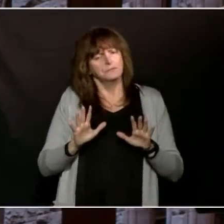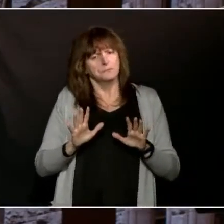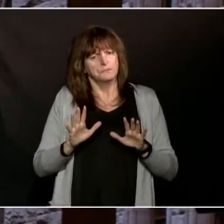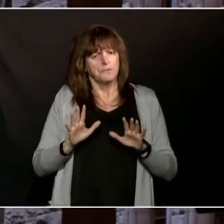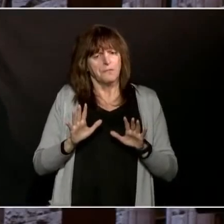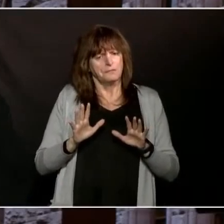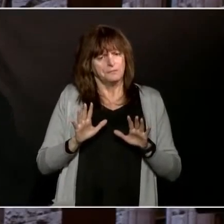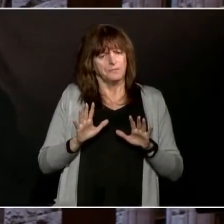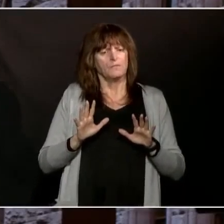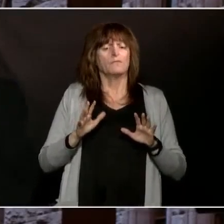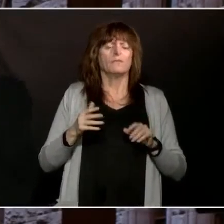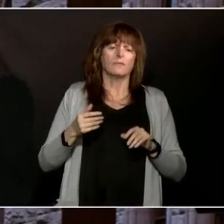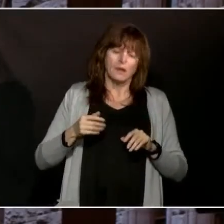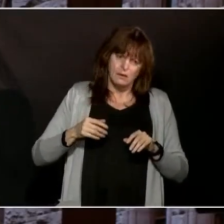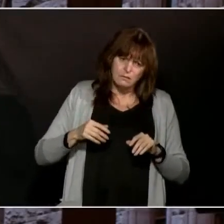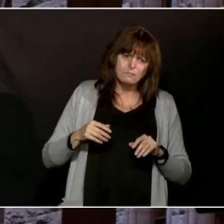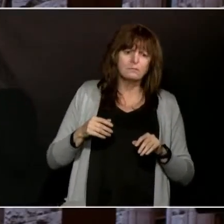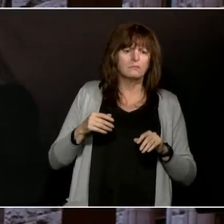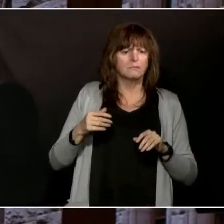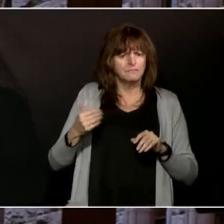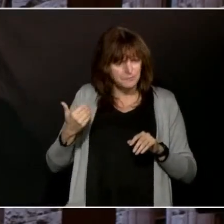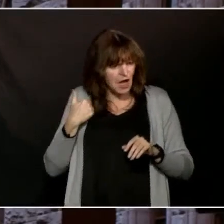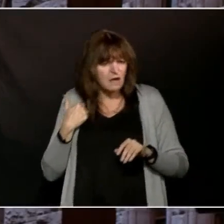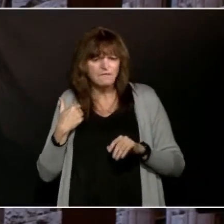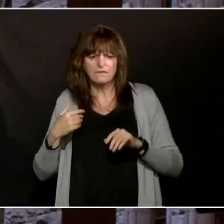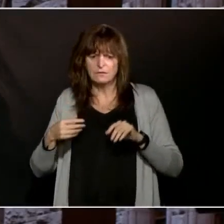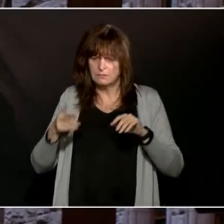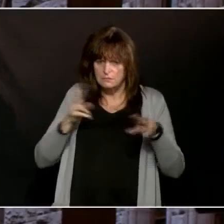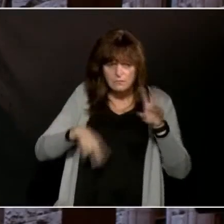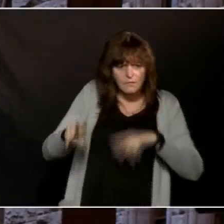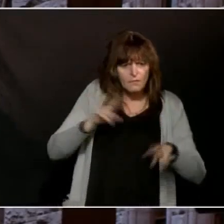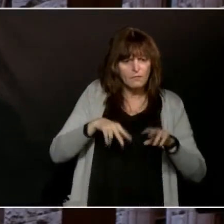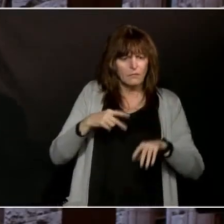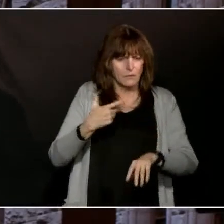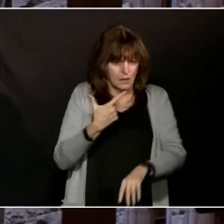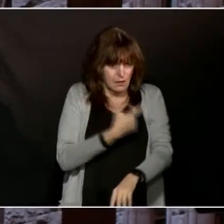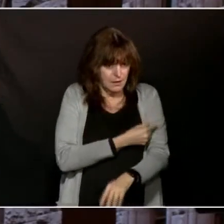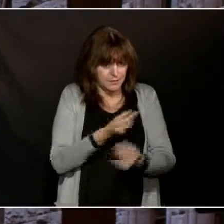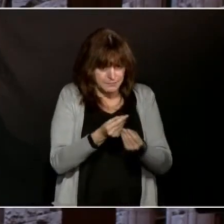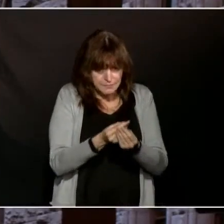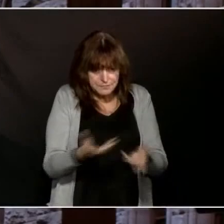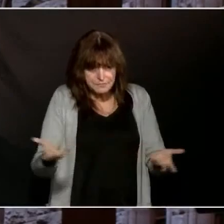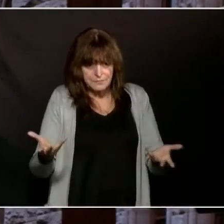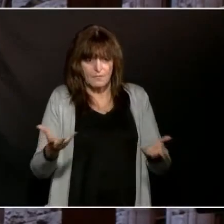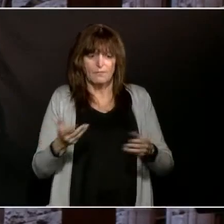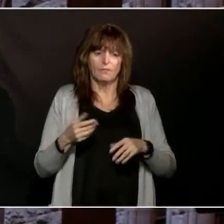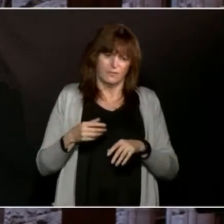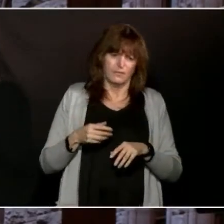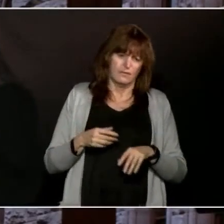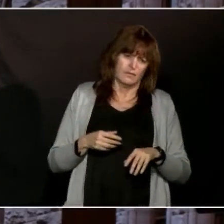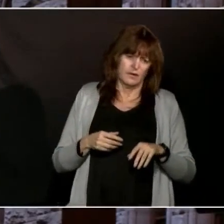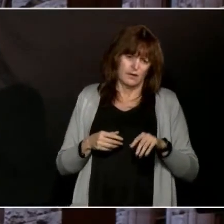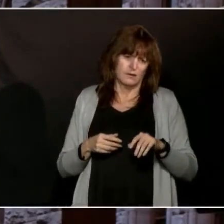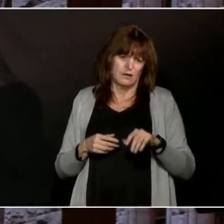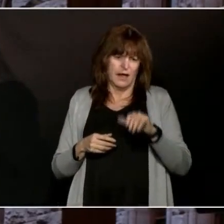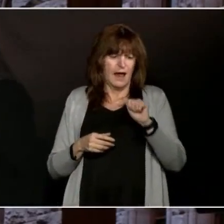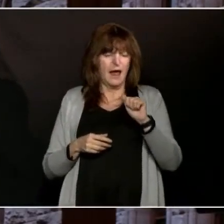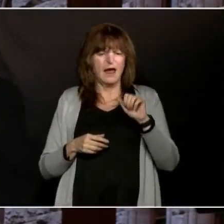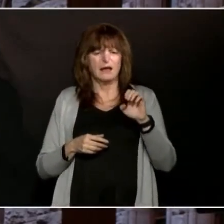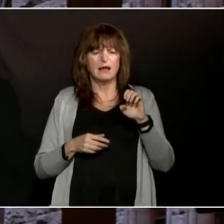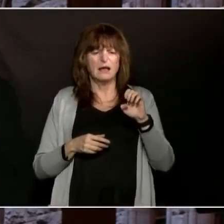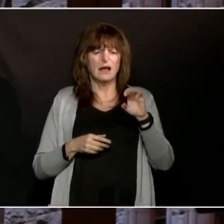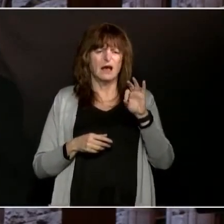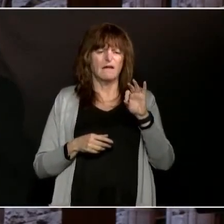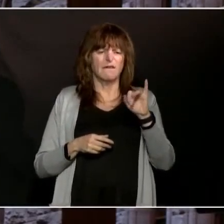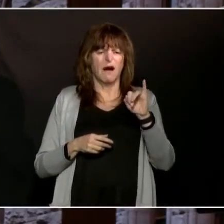event follow-up. So the so-called AEFIS, that's a fancy term. You'll hear people talk about AFIS. We'll try not to use the acronym